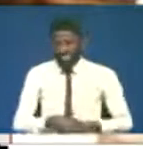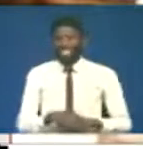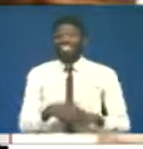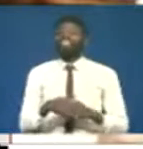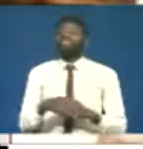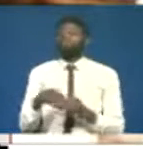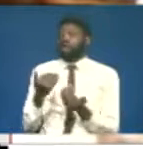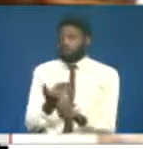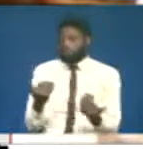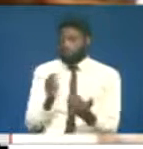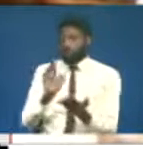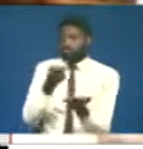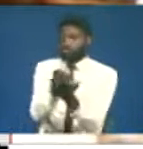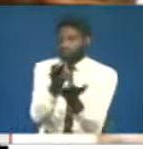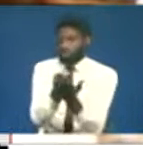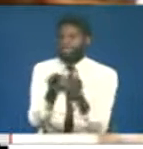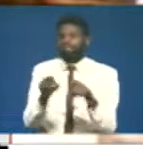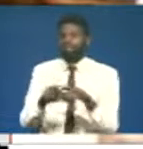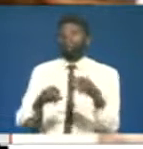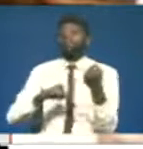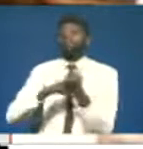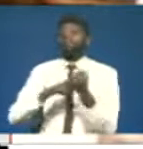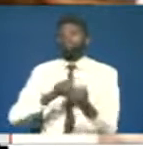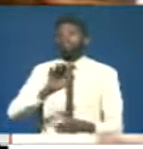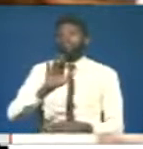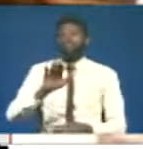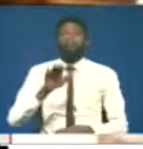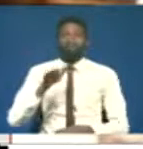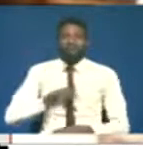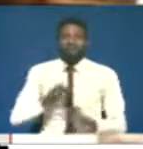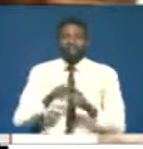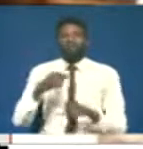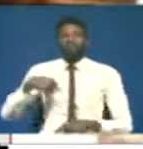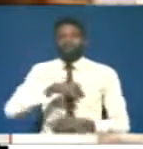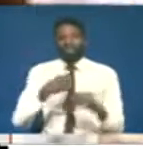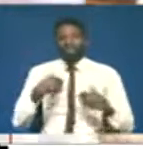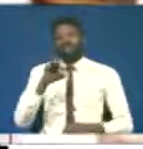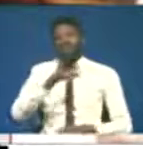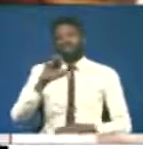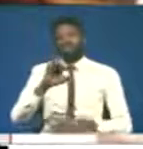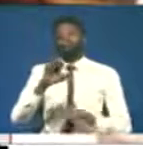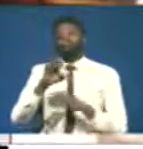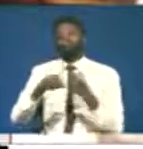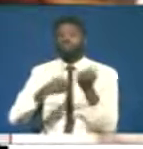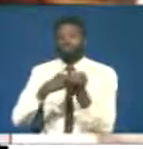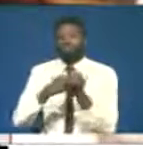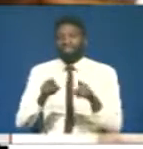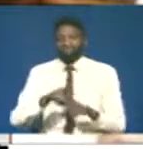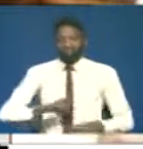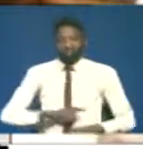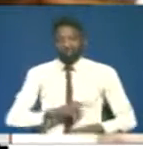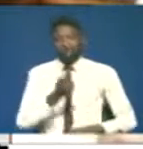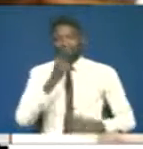and support of the mothers. We are giving iron supplementation and deworming on top of other